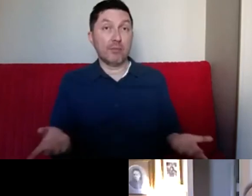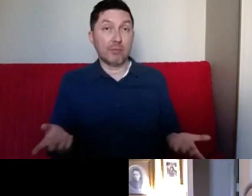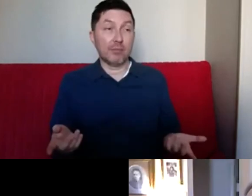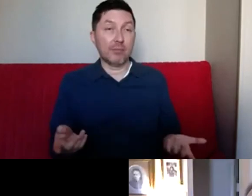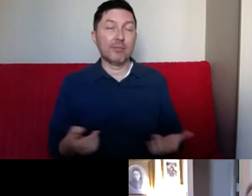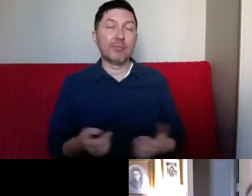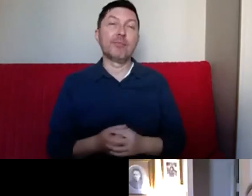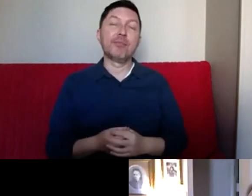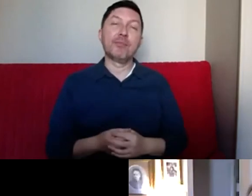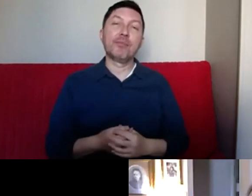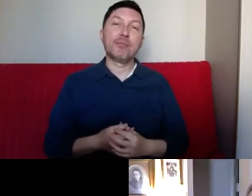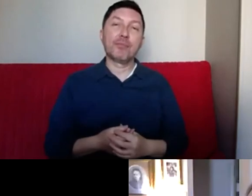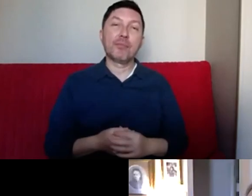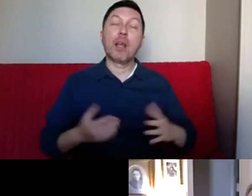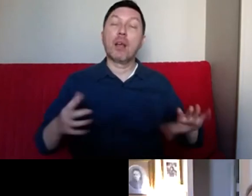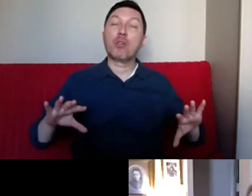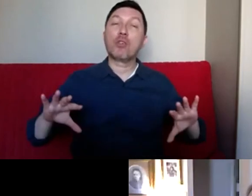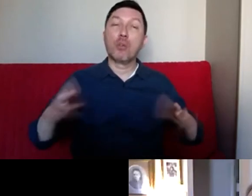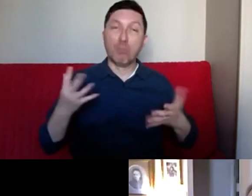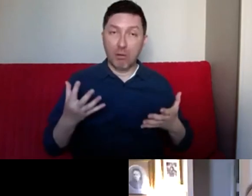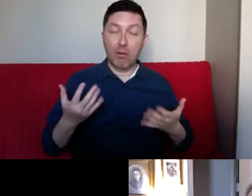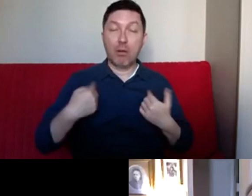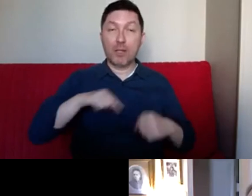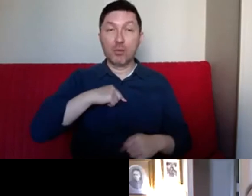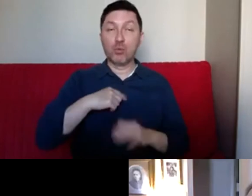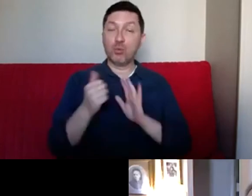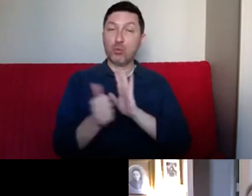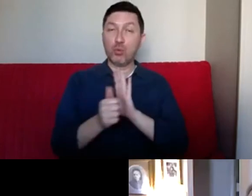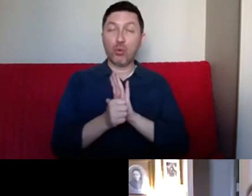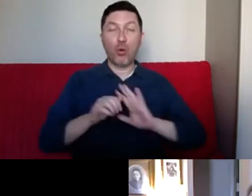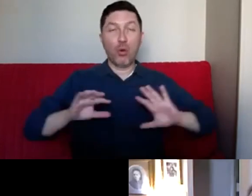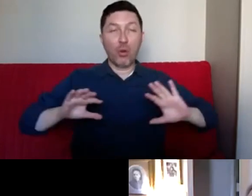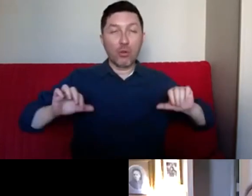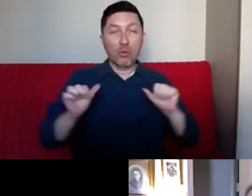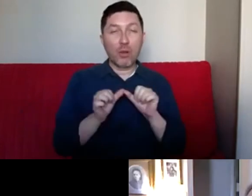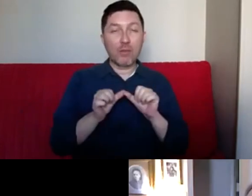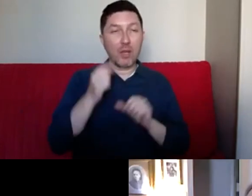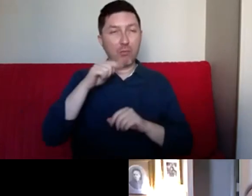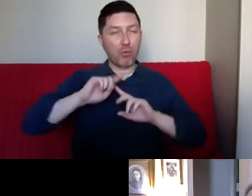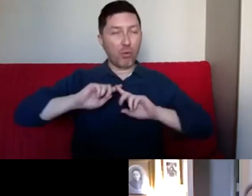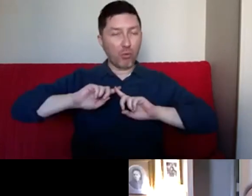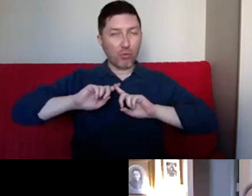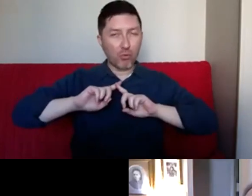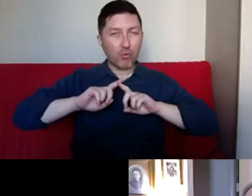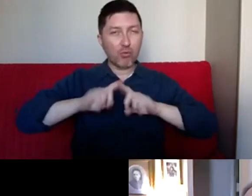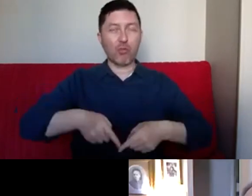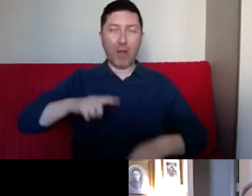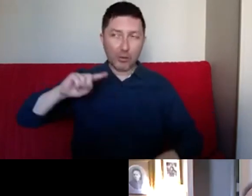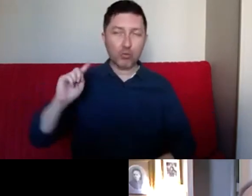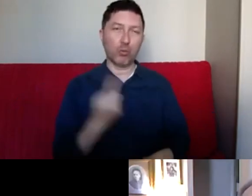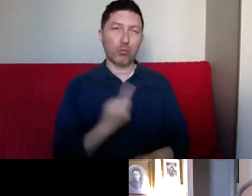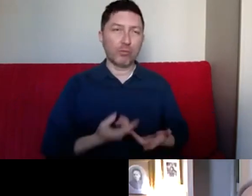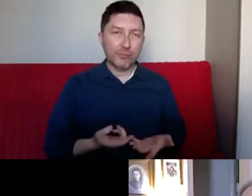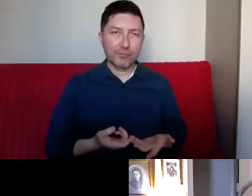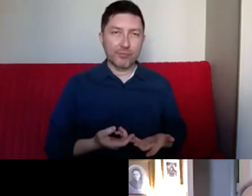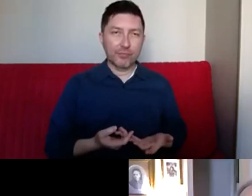do to convince and to make supported employment methodology something that also for a